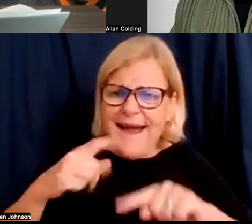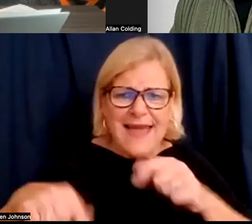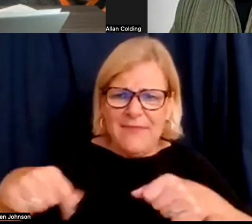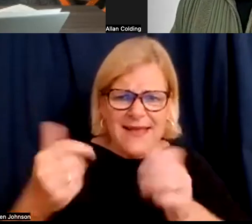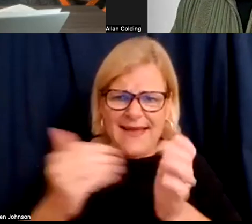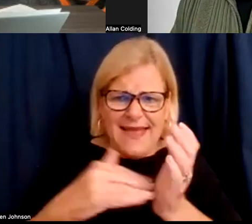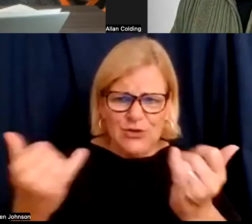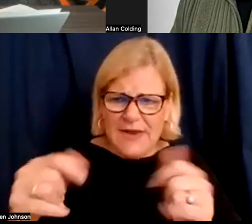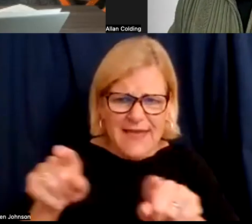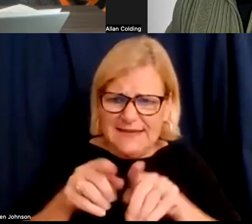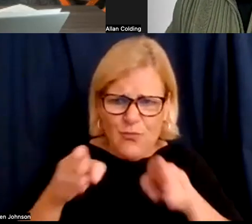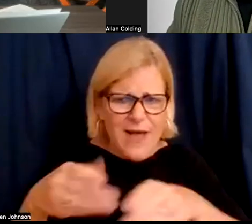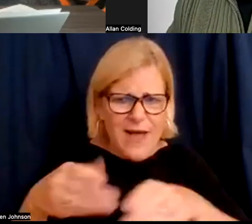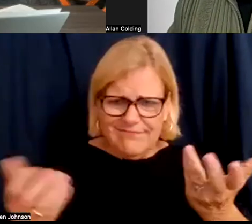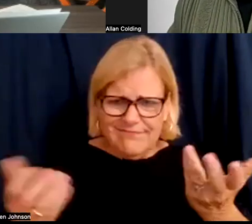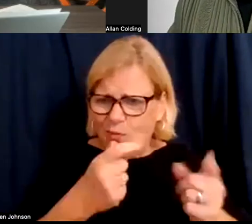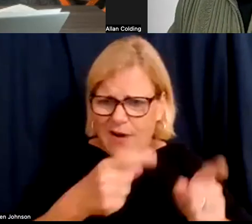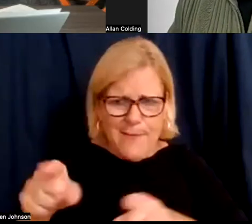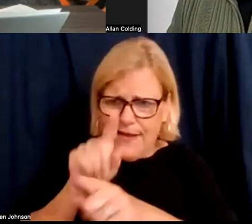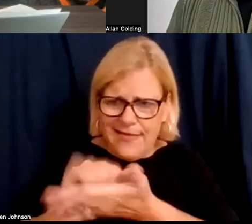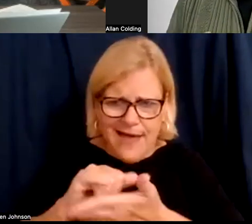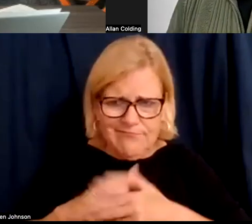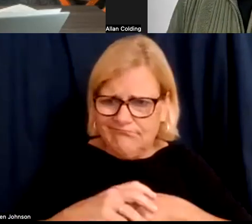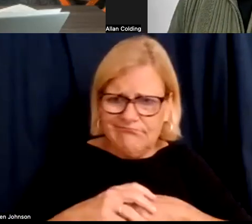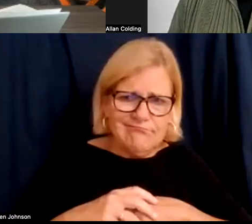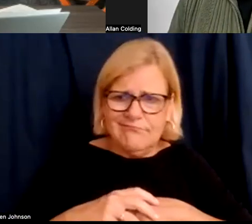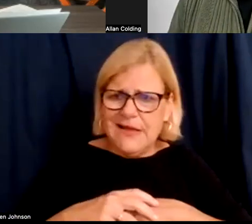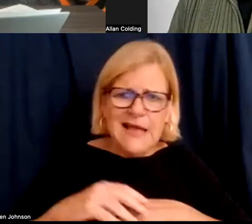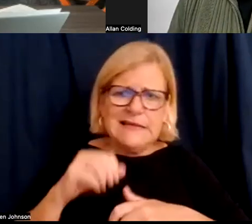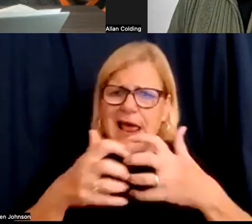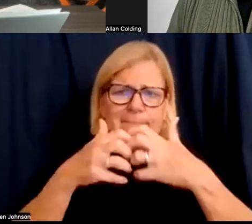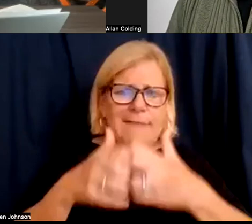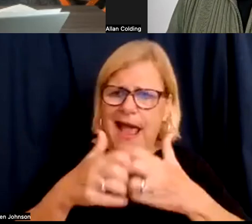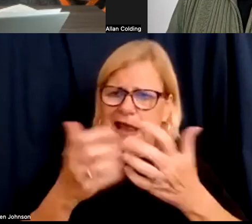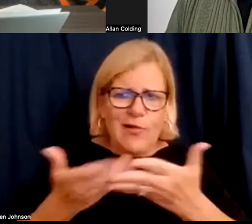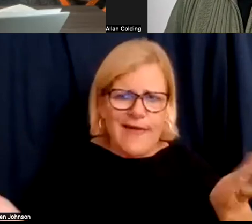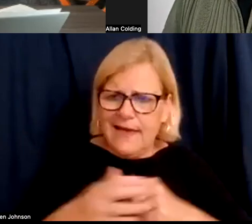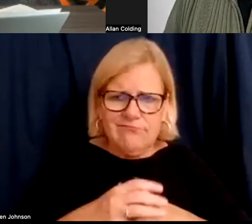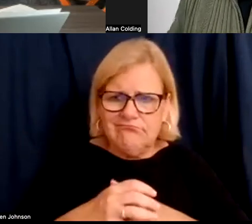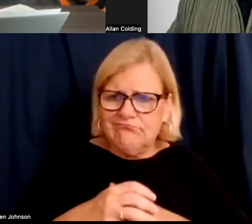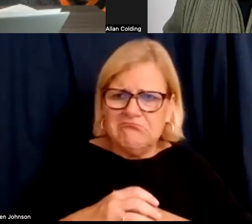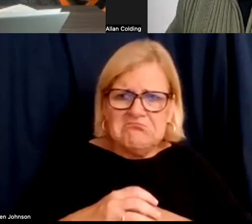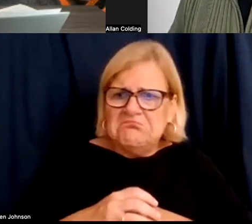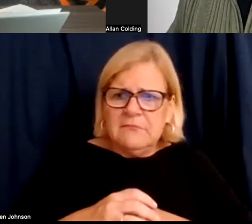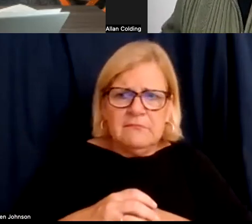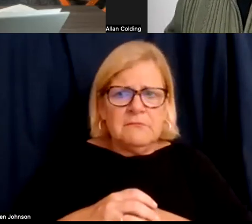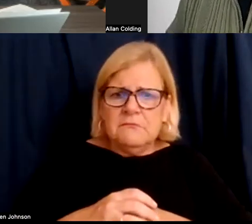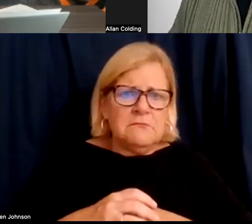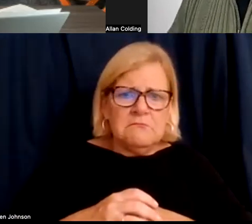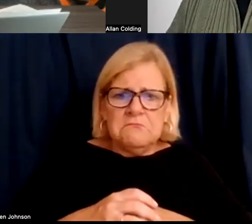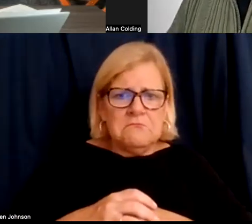today the same way. It just don't happen that way. And it's not a mechanical thing. It's